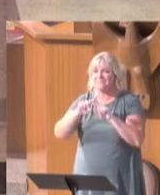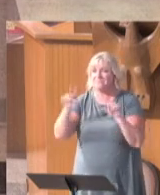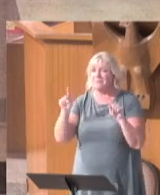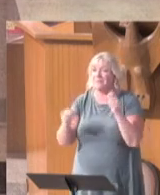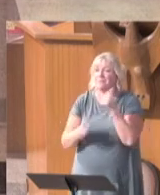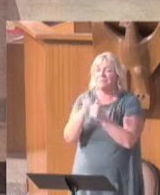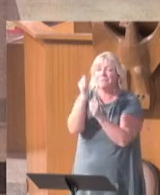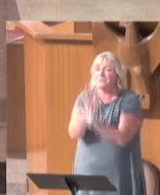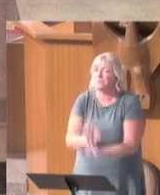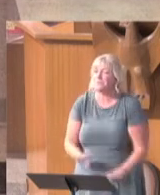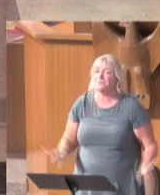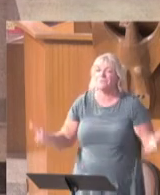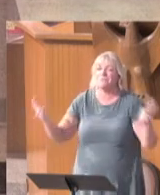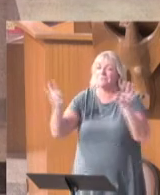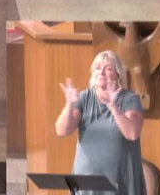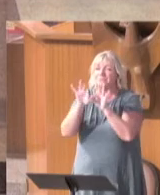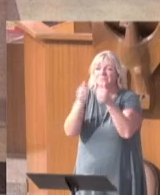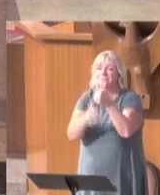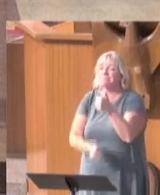The